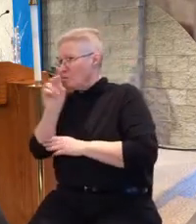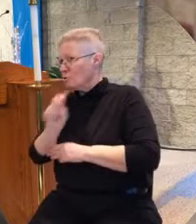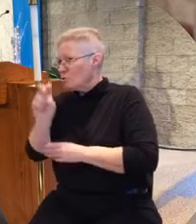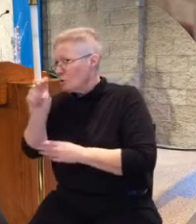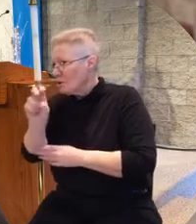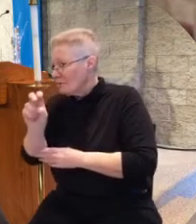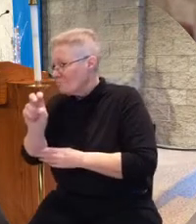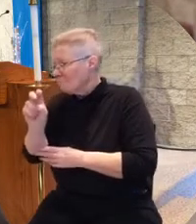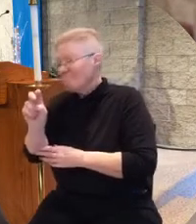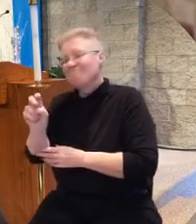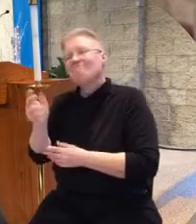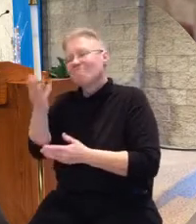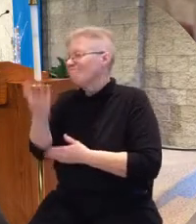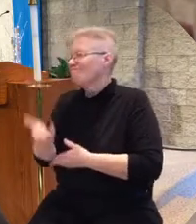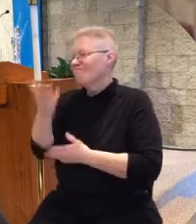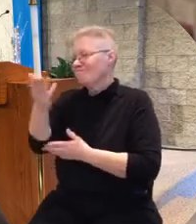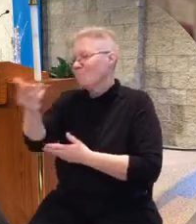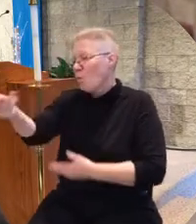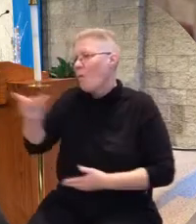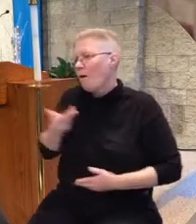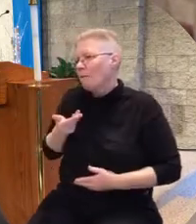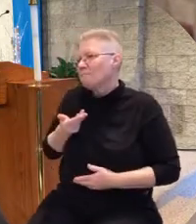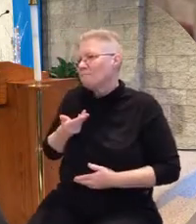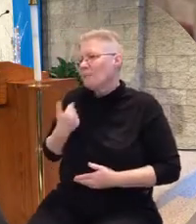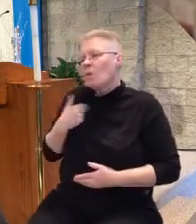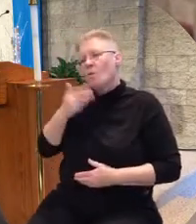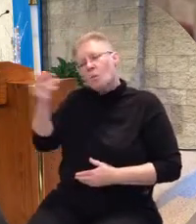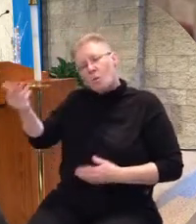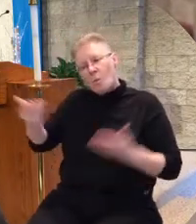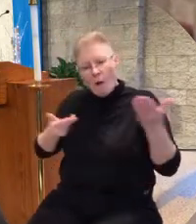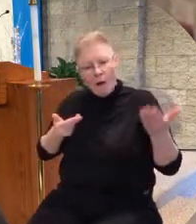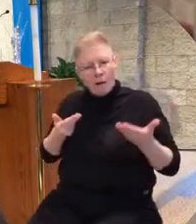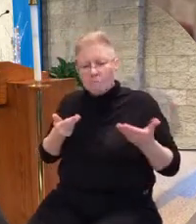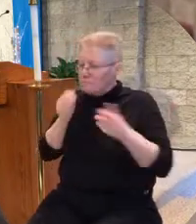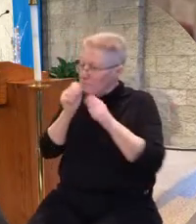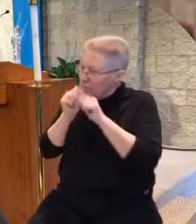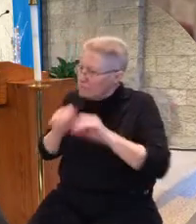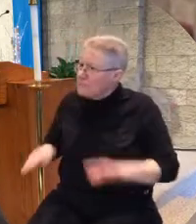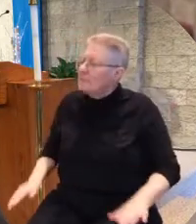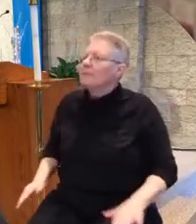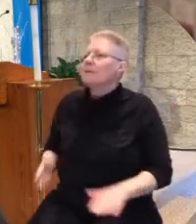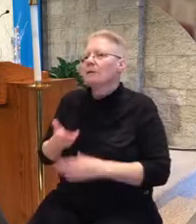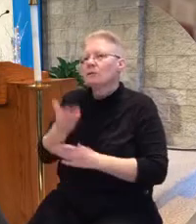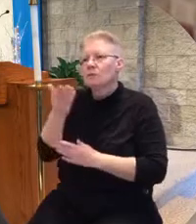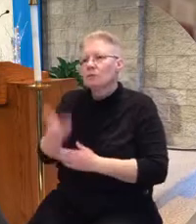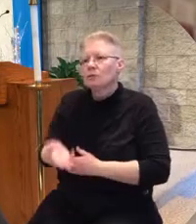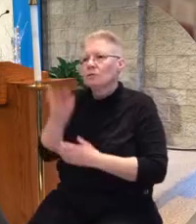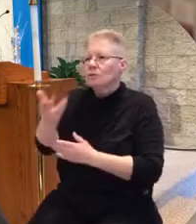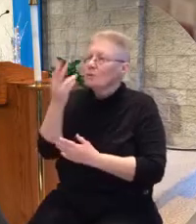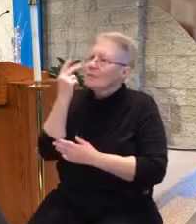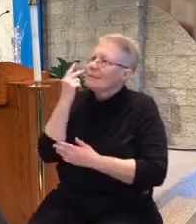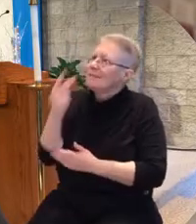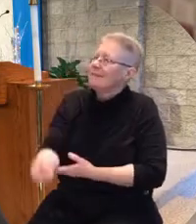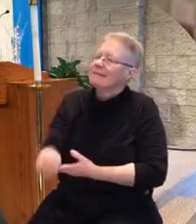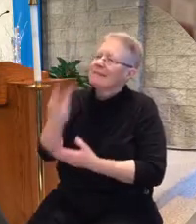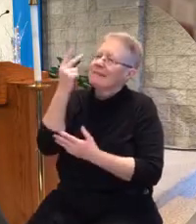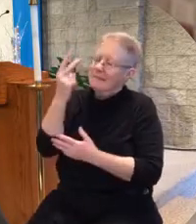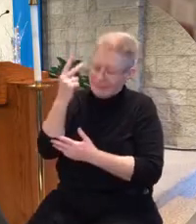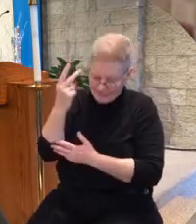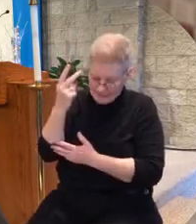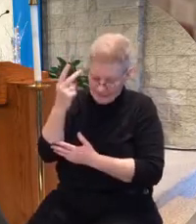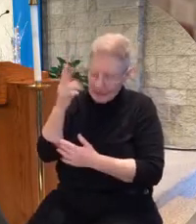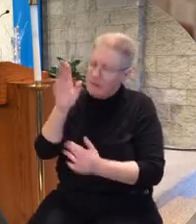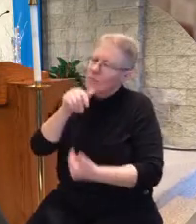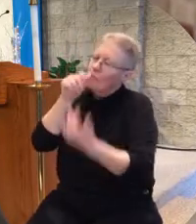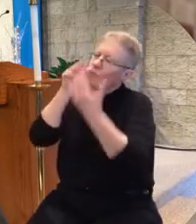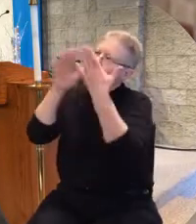you're welcome here. We welcome you. We bless you. We behold the living presence of the divine within you. Let's appreciate